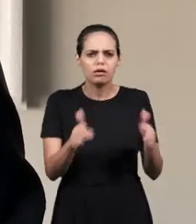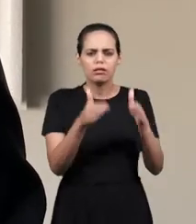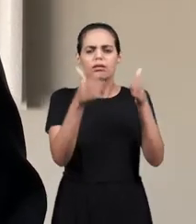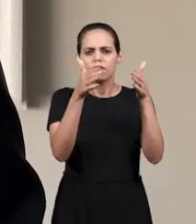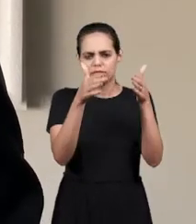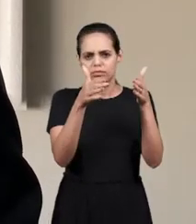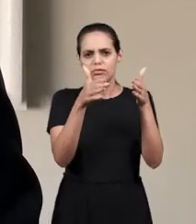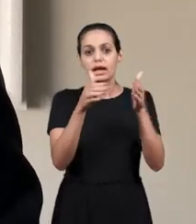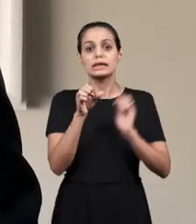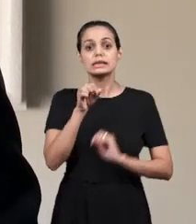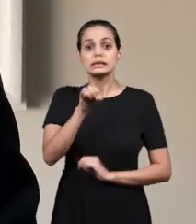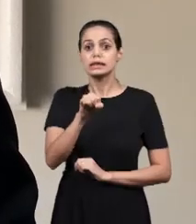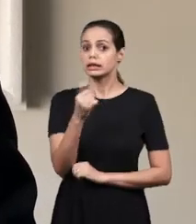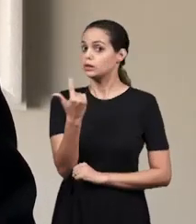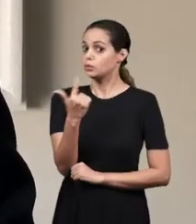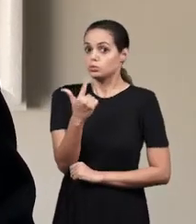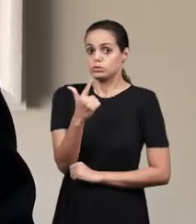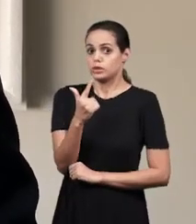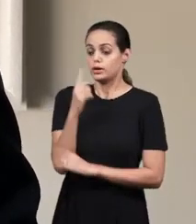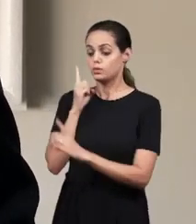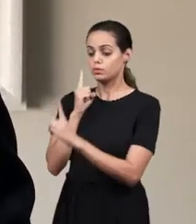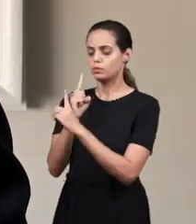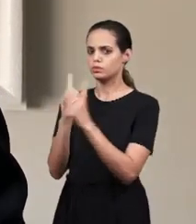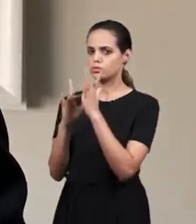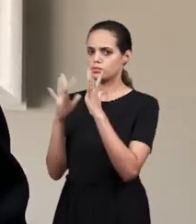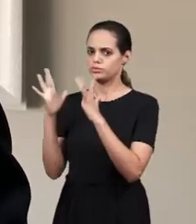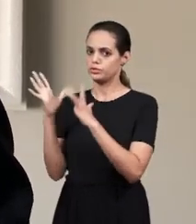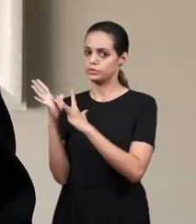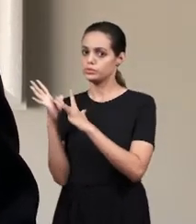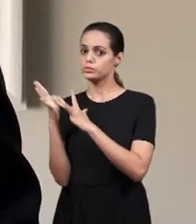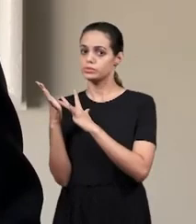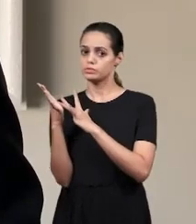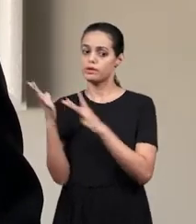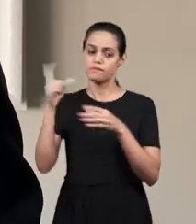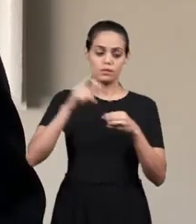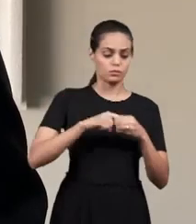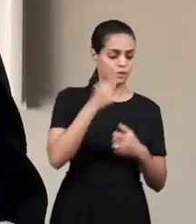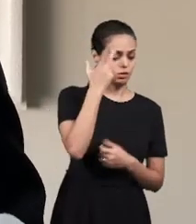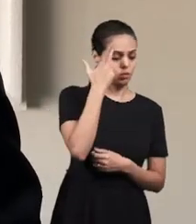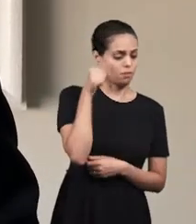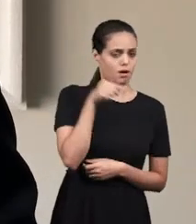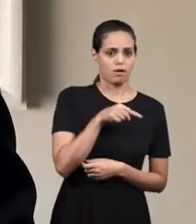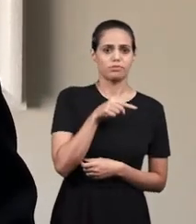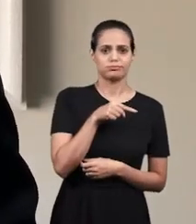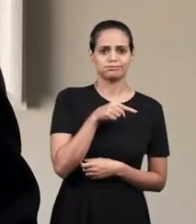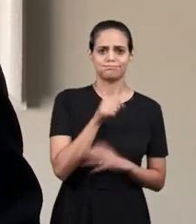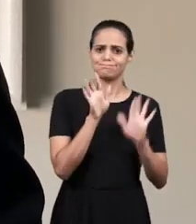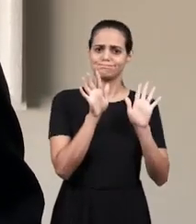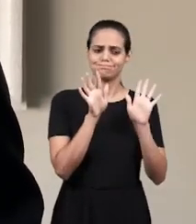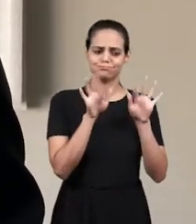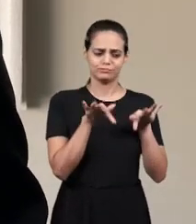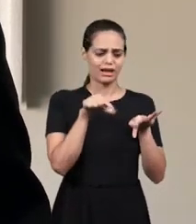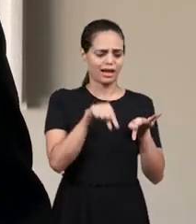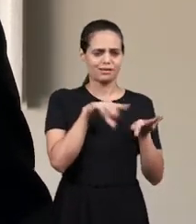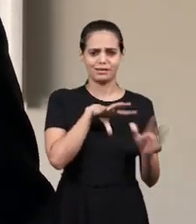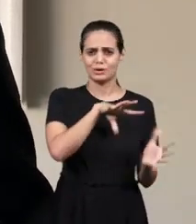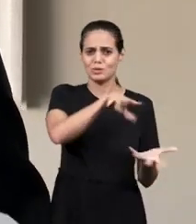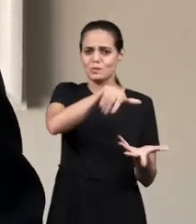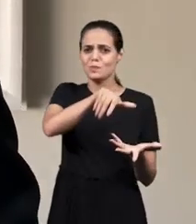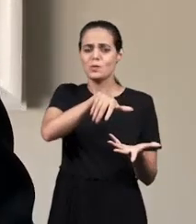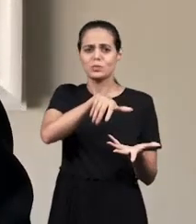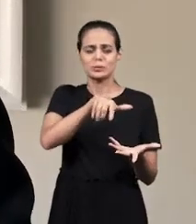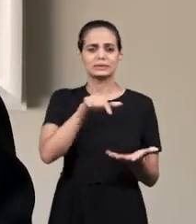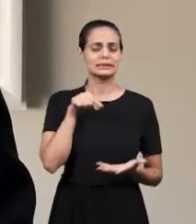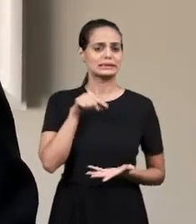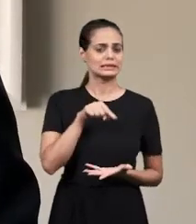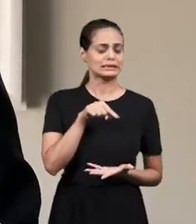Lord Jesus that is living, he will return to dust. And his life will end here in this dimension, in this plane,